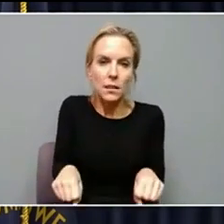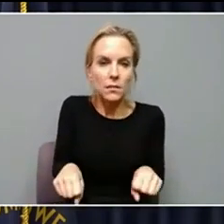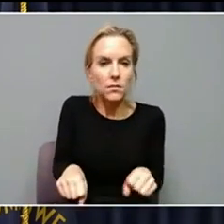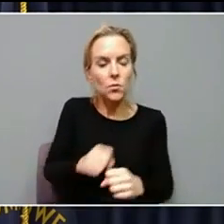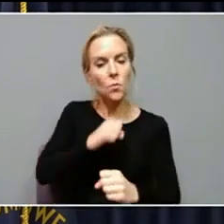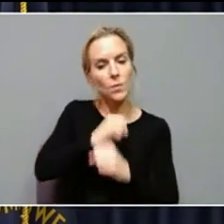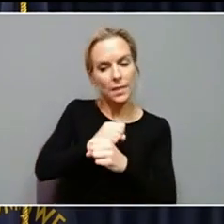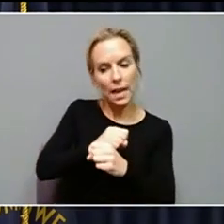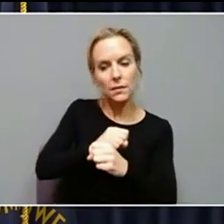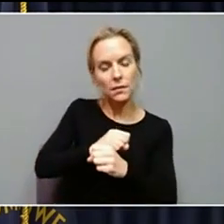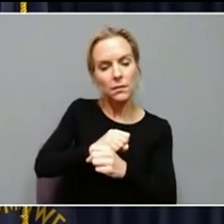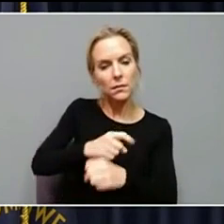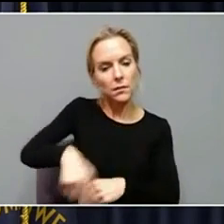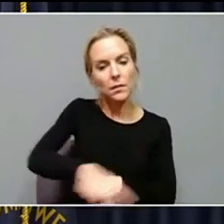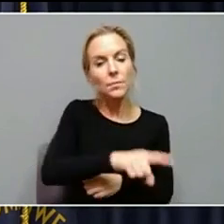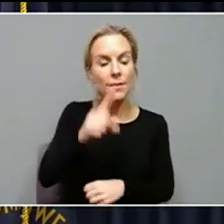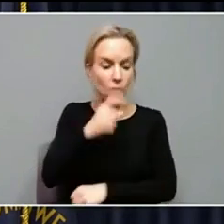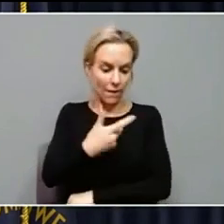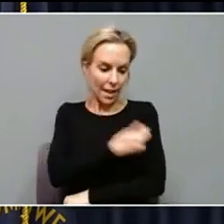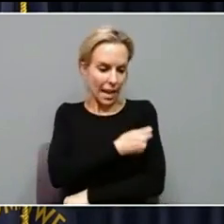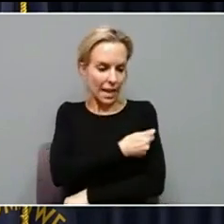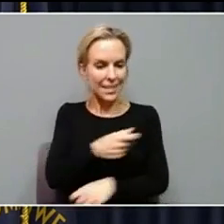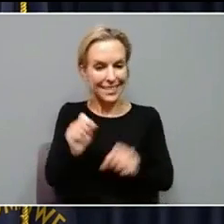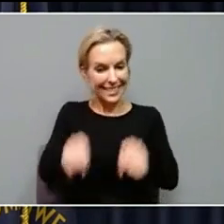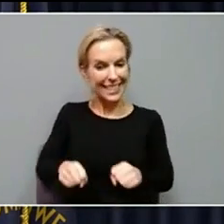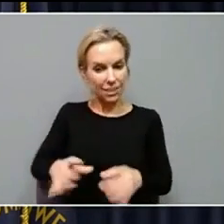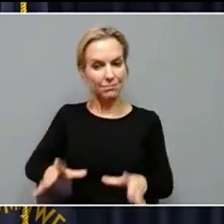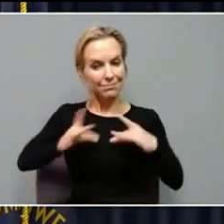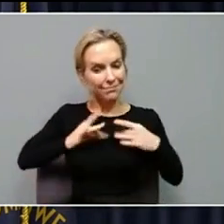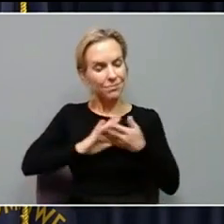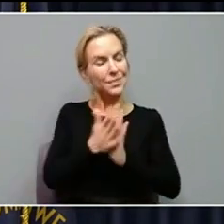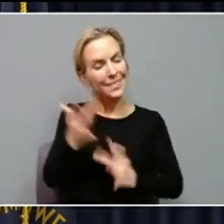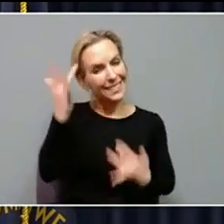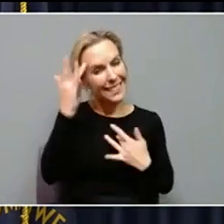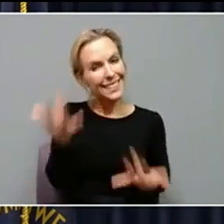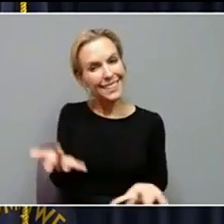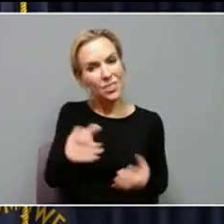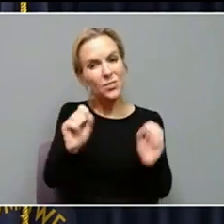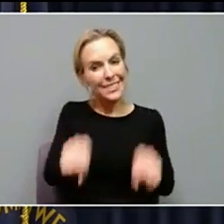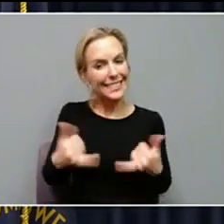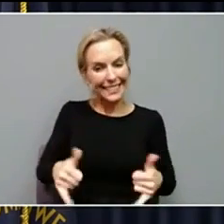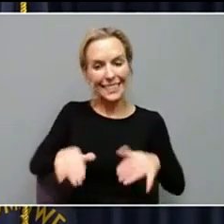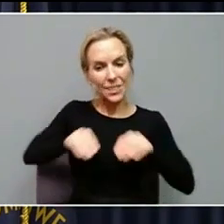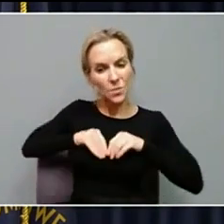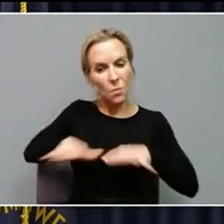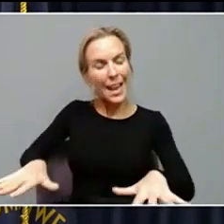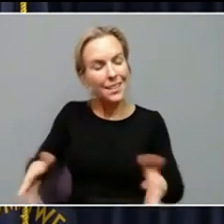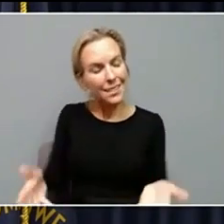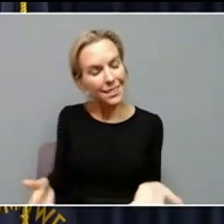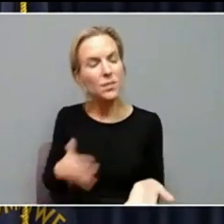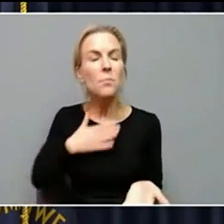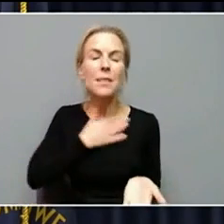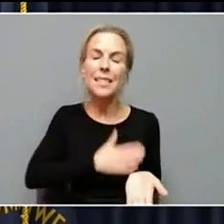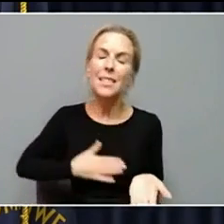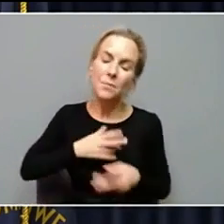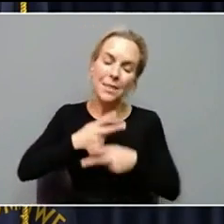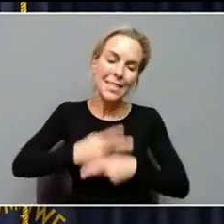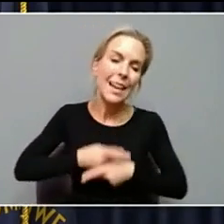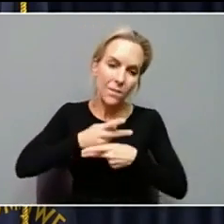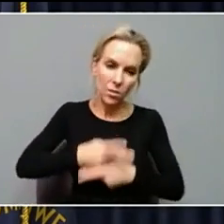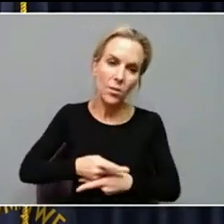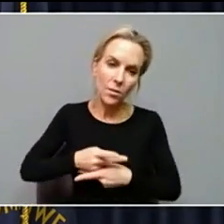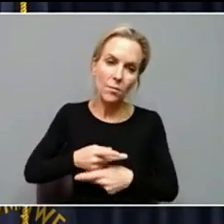them. Because if you're vaccinated, you can still get this Delta variant, and you can still spread it. So everybody, please be careful. Make